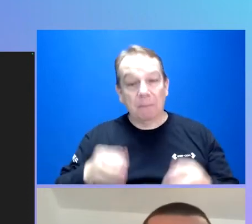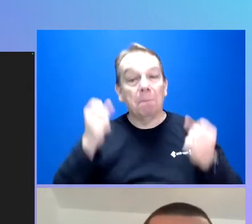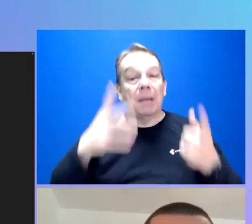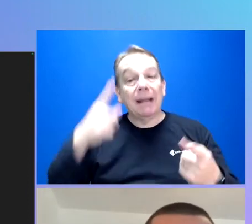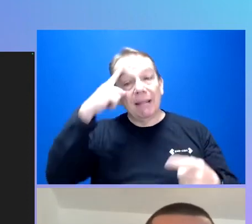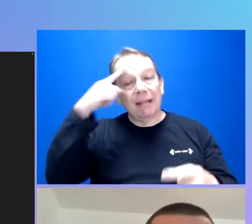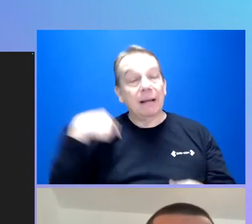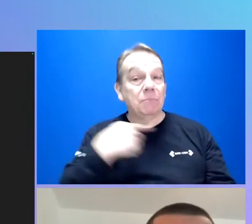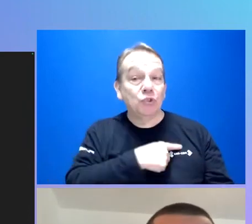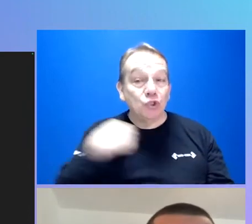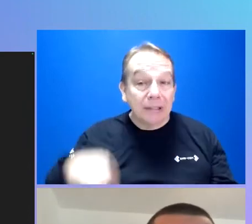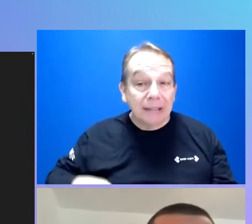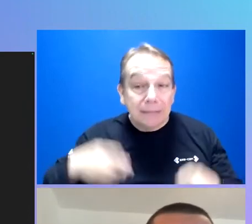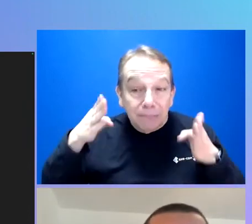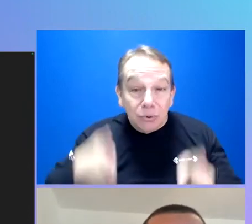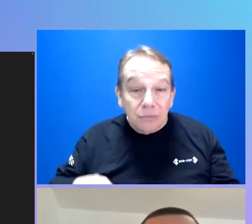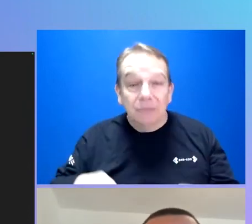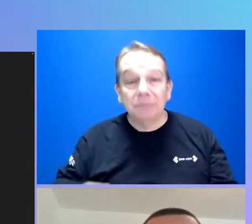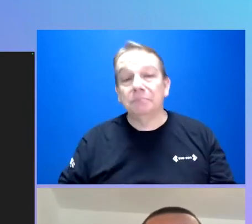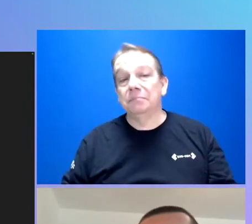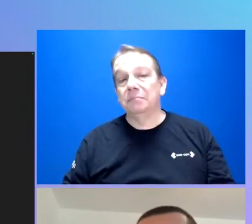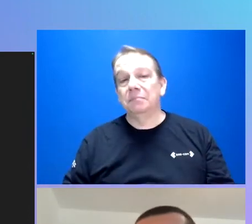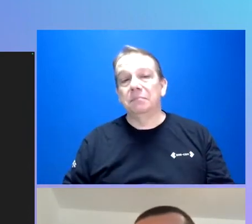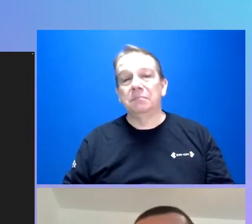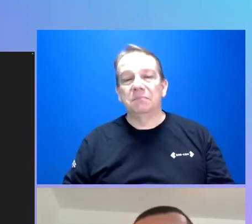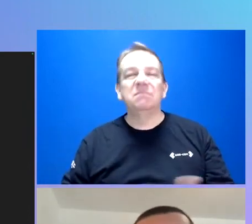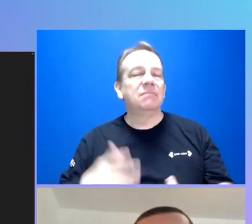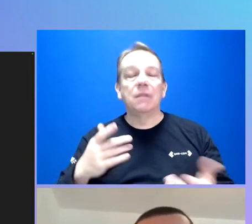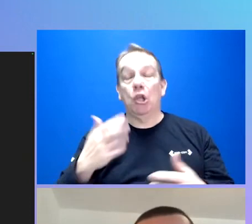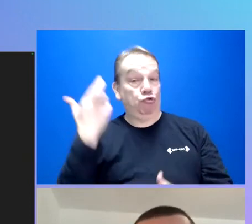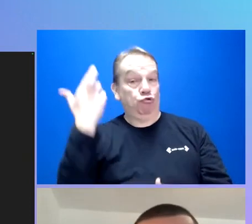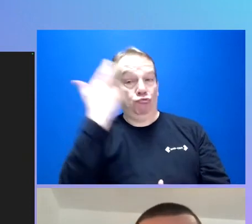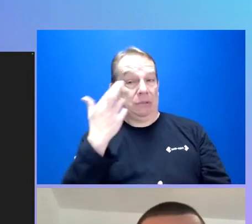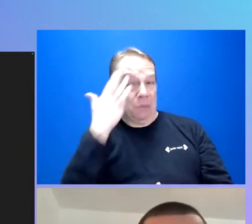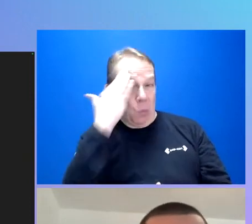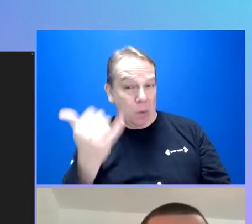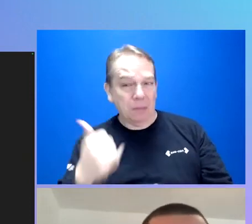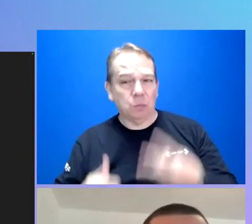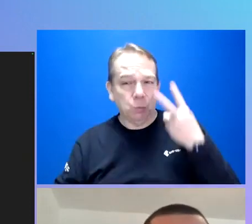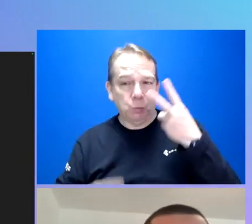Chinese. This is based primarily on two factors.